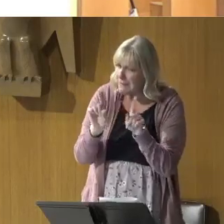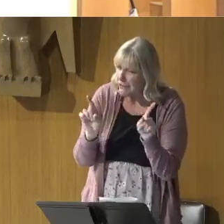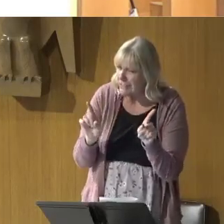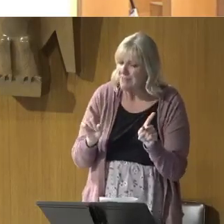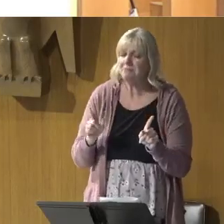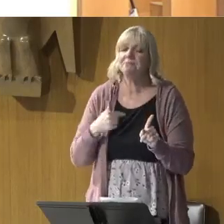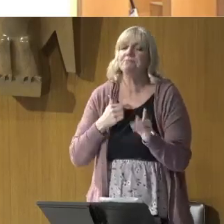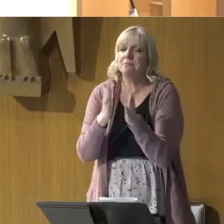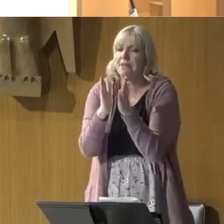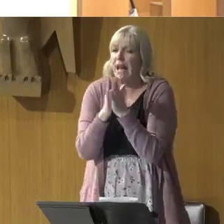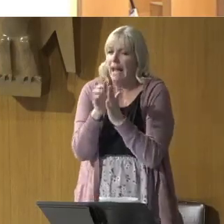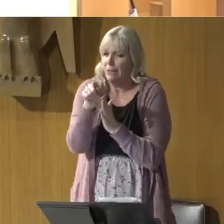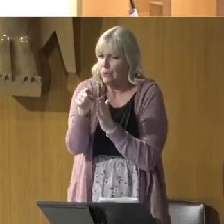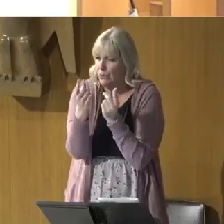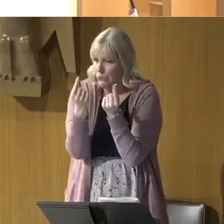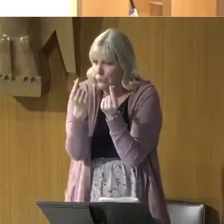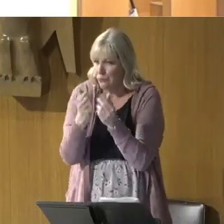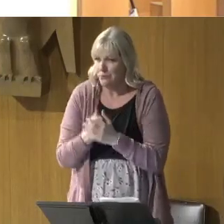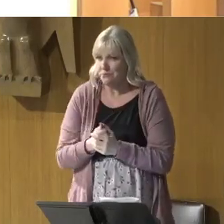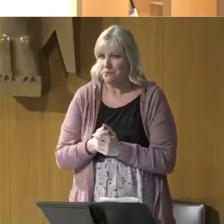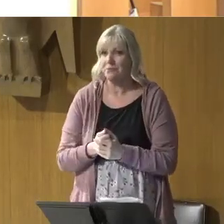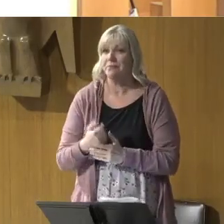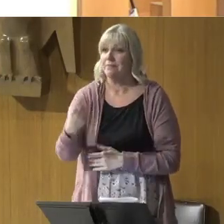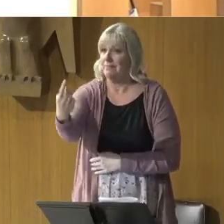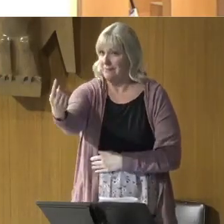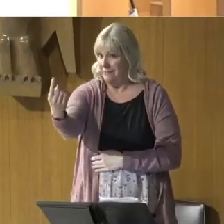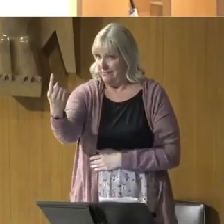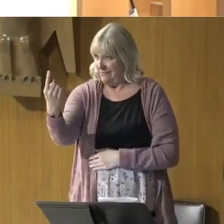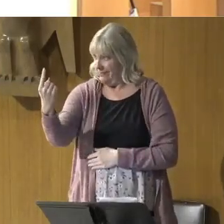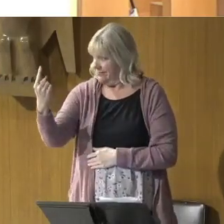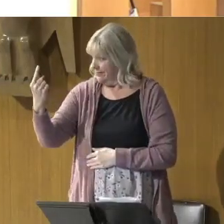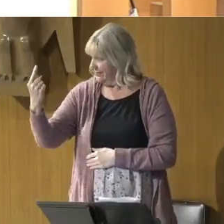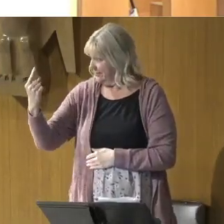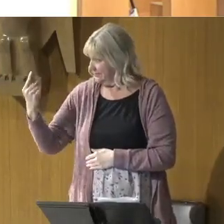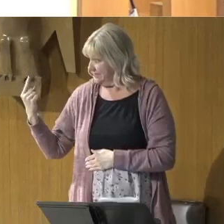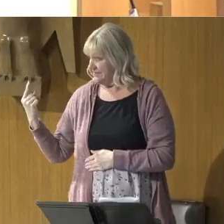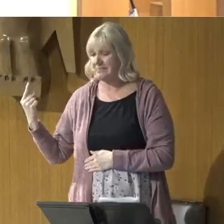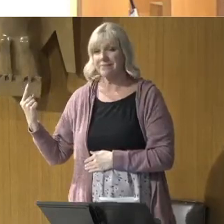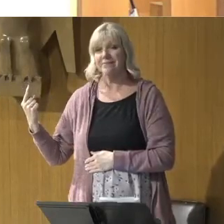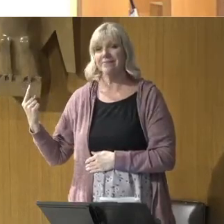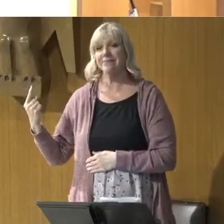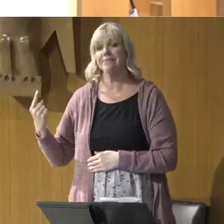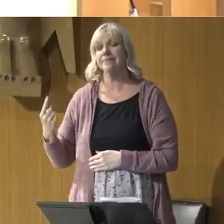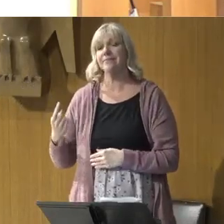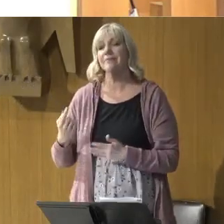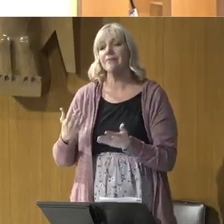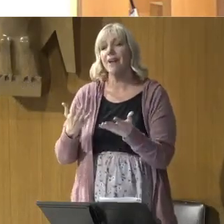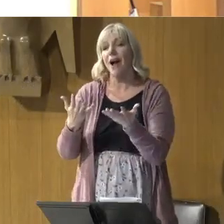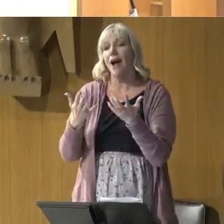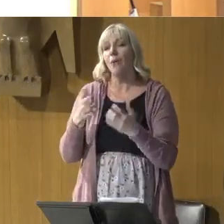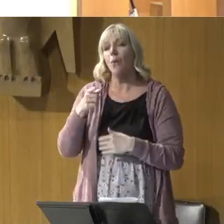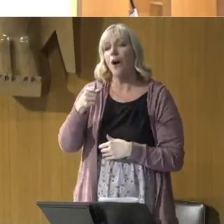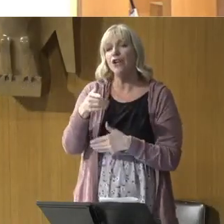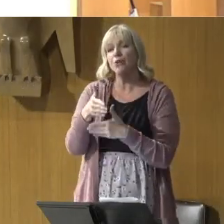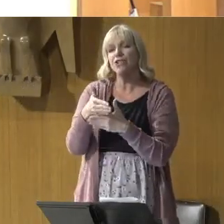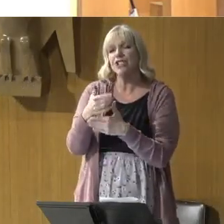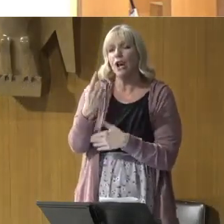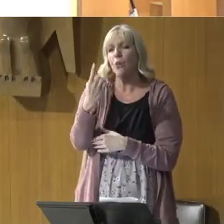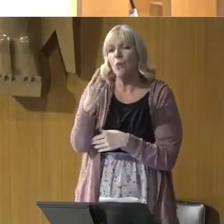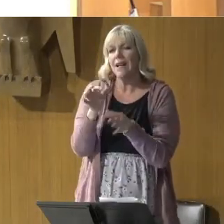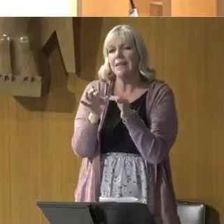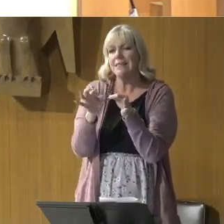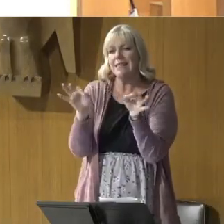here's what I'm going to ask you to do. When you come forward for communion I invite you to share just one sentence